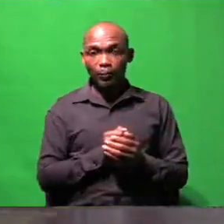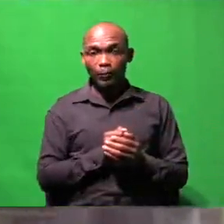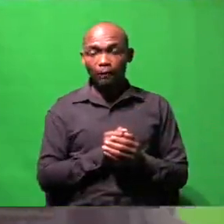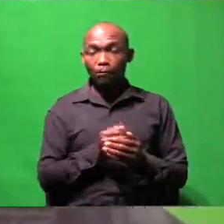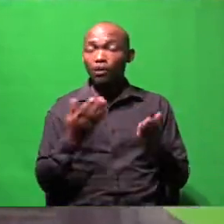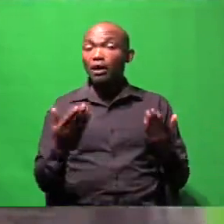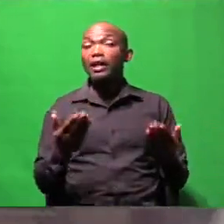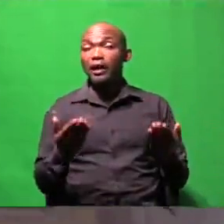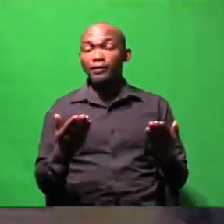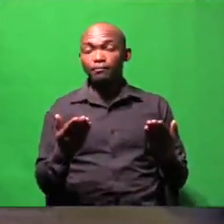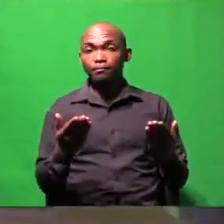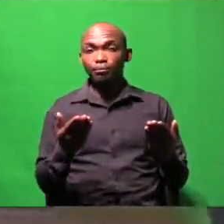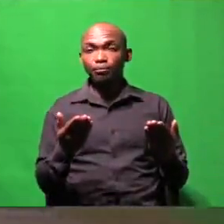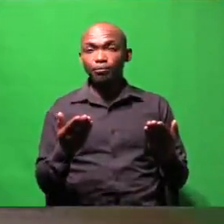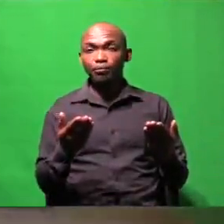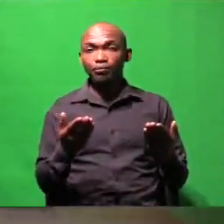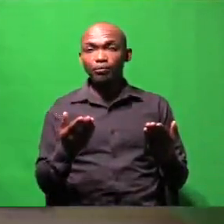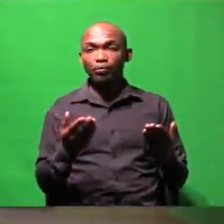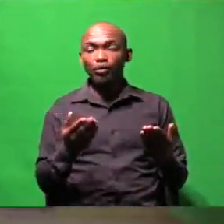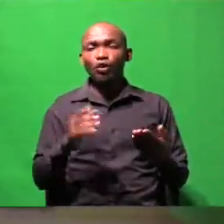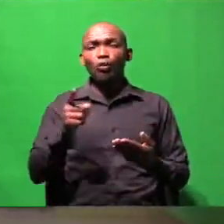Now, what do you think